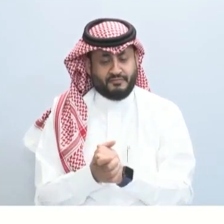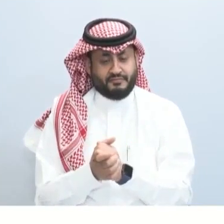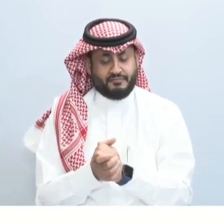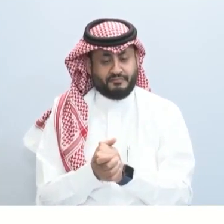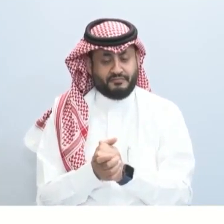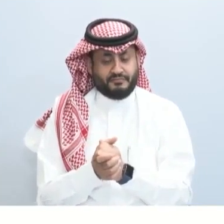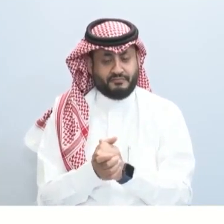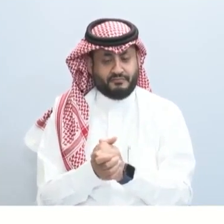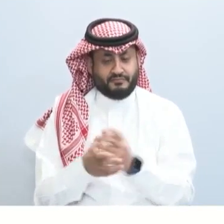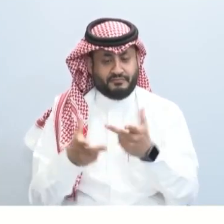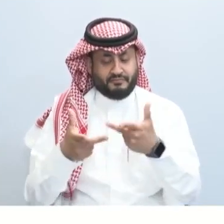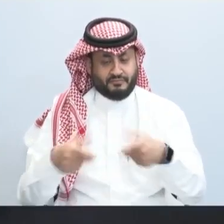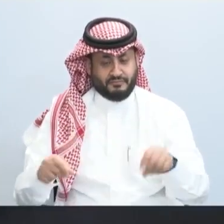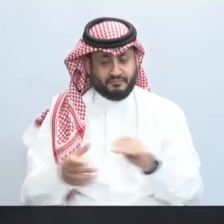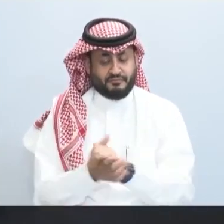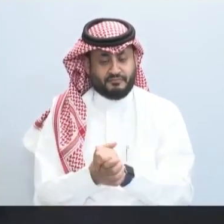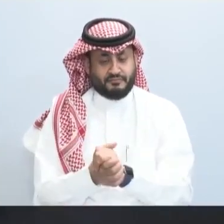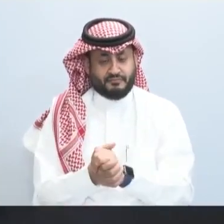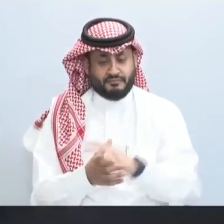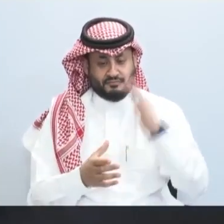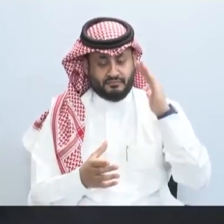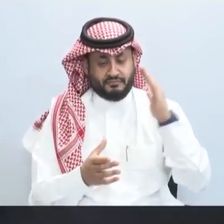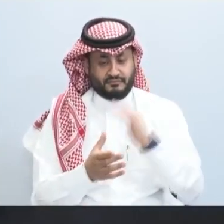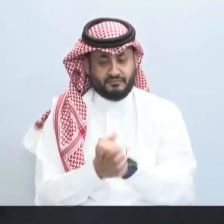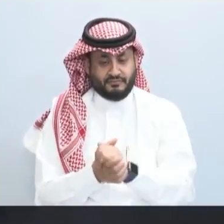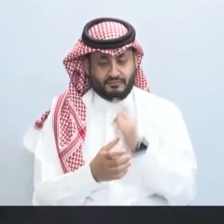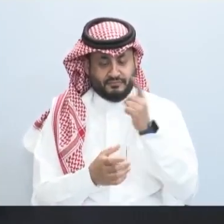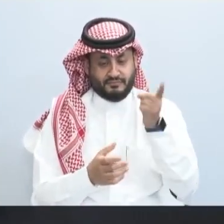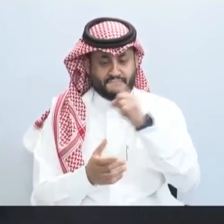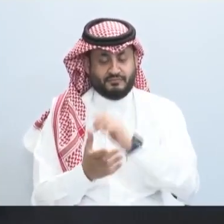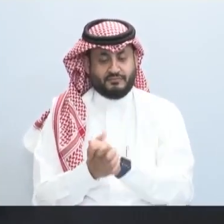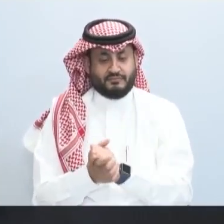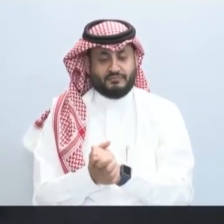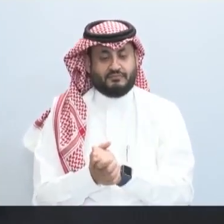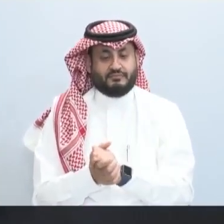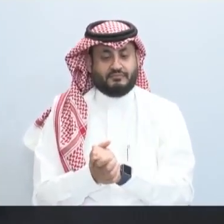yourself. So now we have reached the end. Thank you for watching. I'll see you next time.